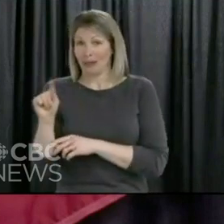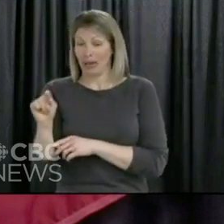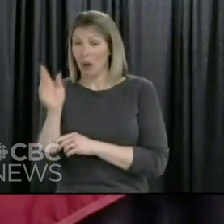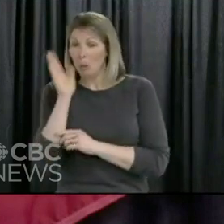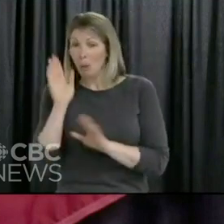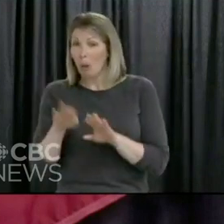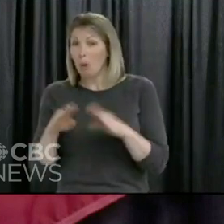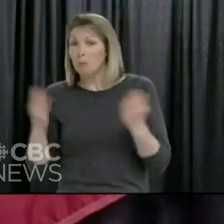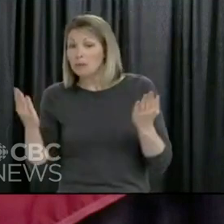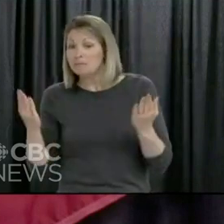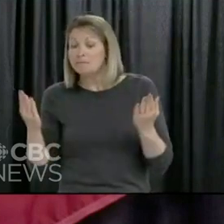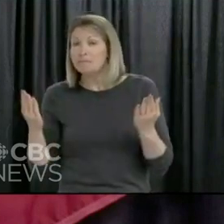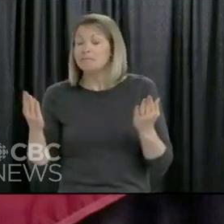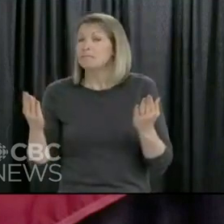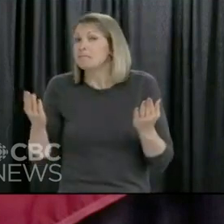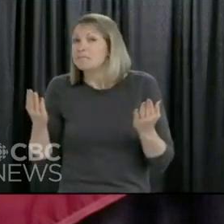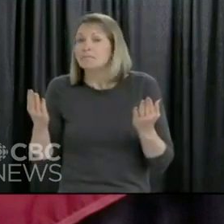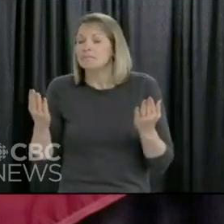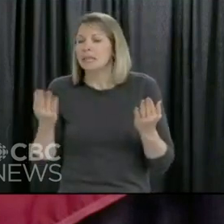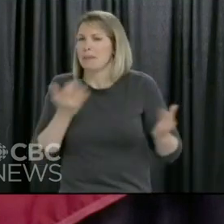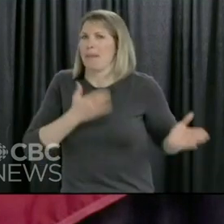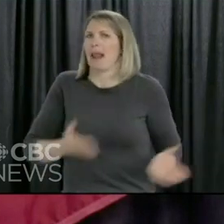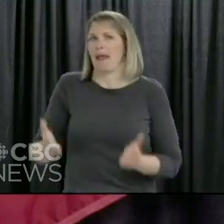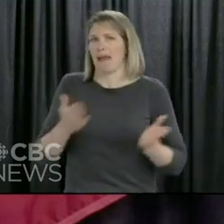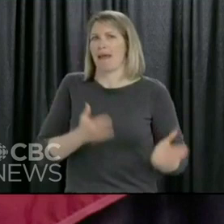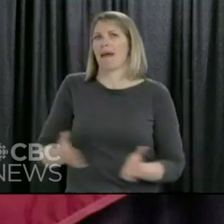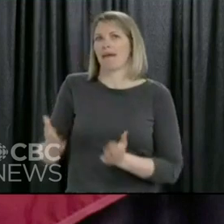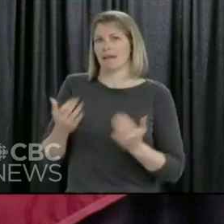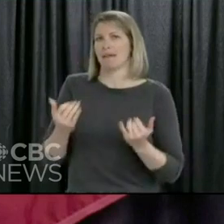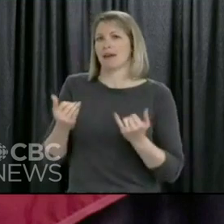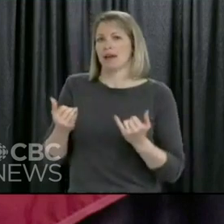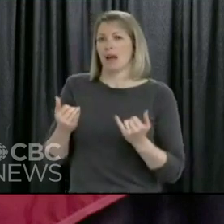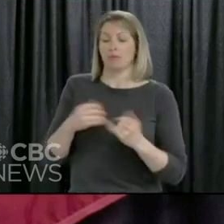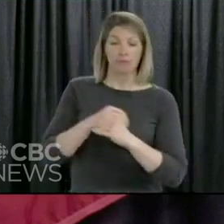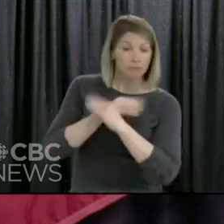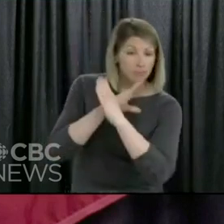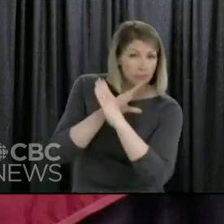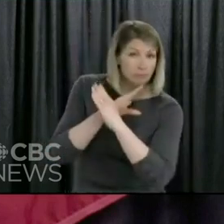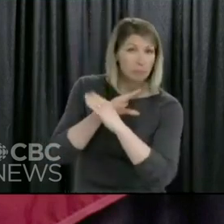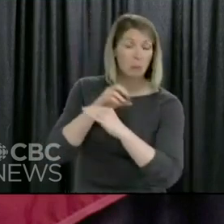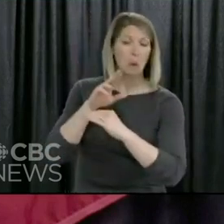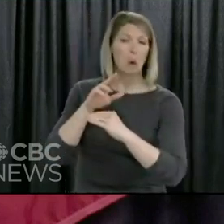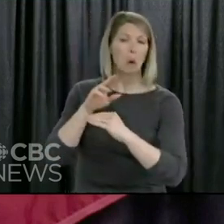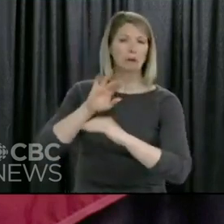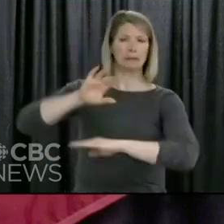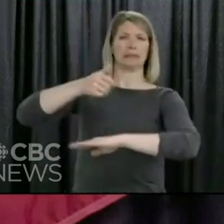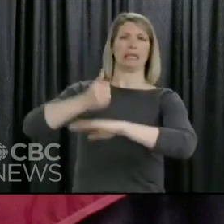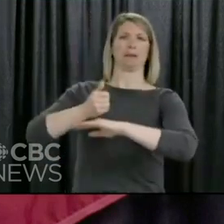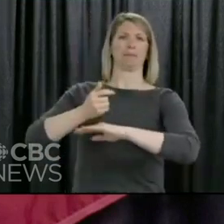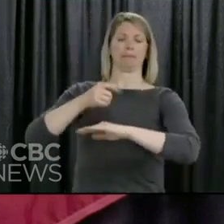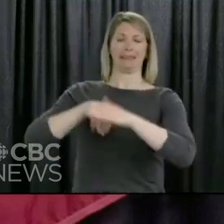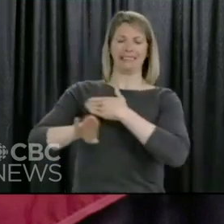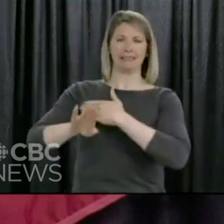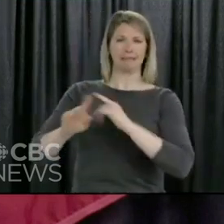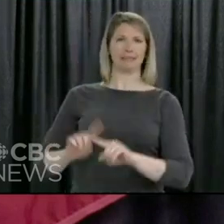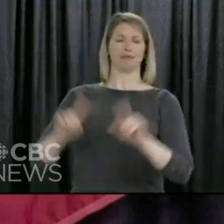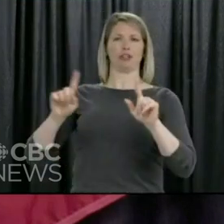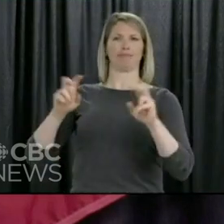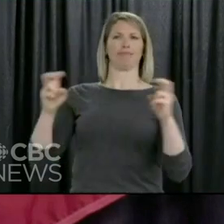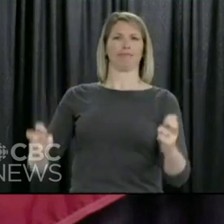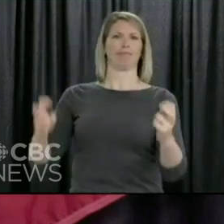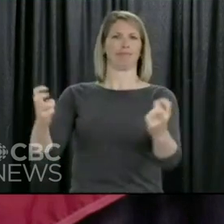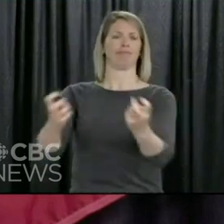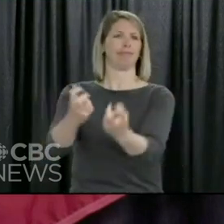services or some kind of hybrid of what a classroom would look like. But there's some work to be done. The